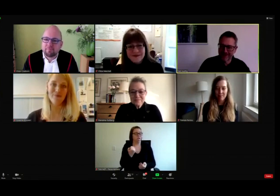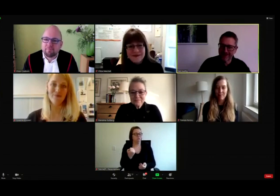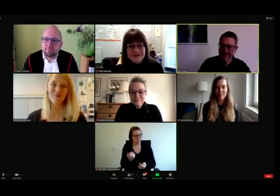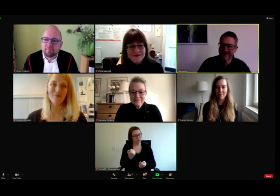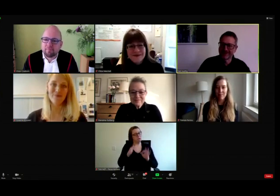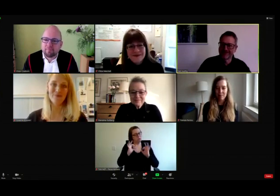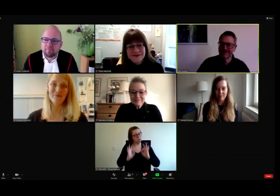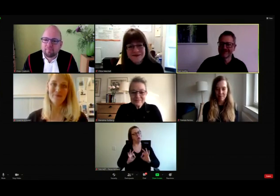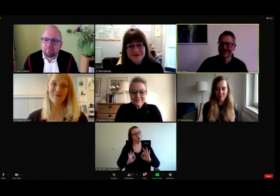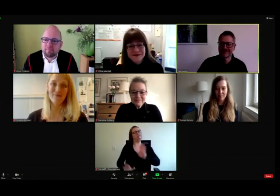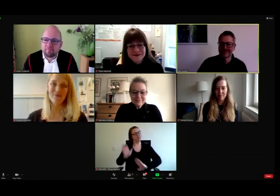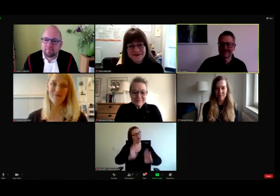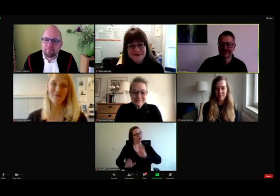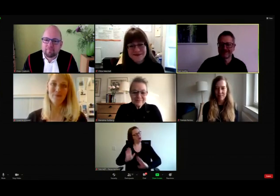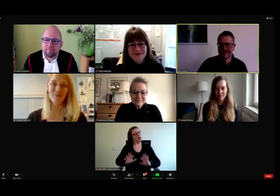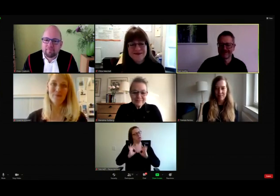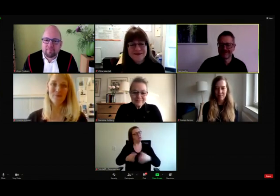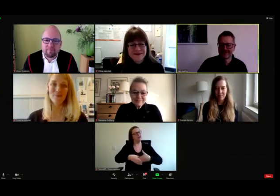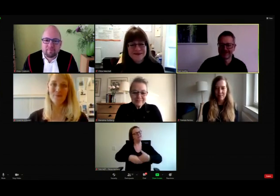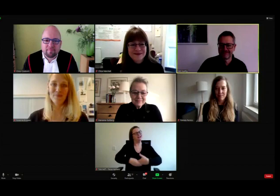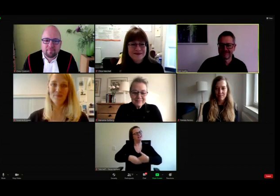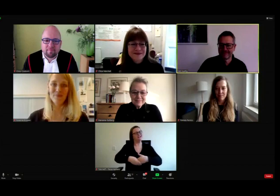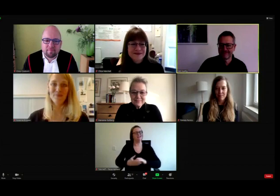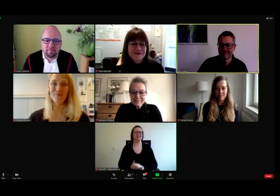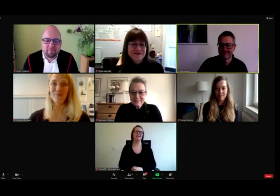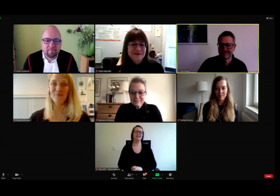today. Congratulations. Thank you.